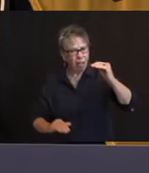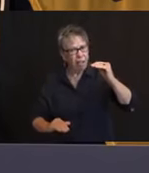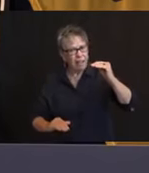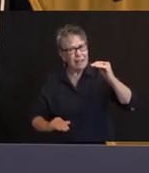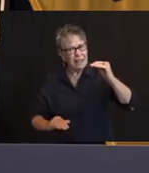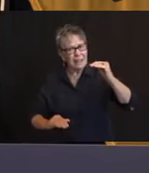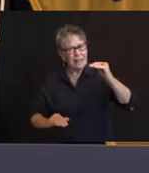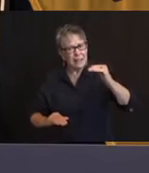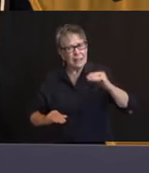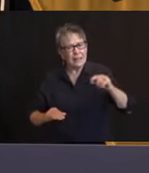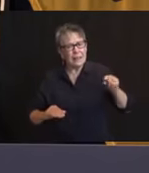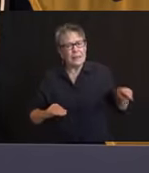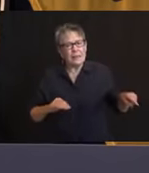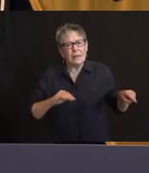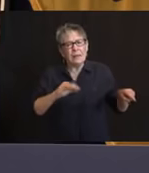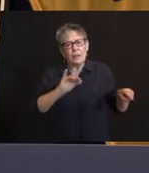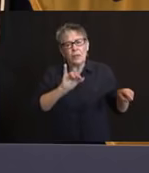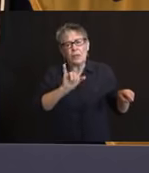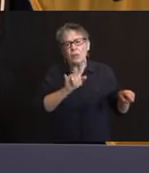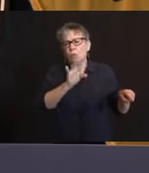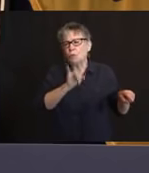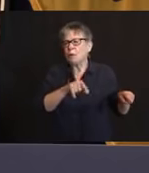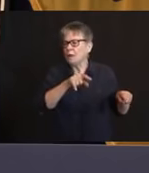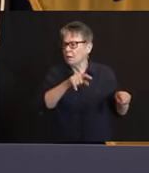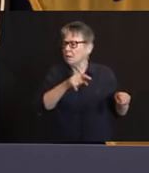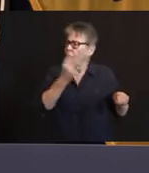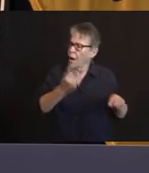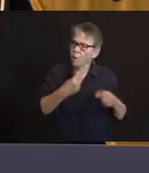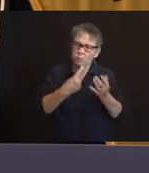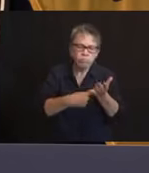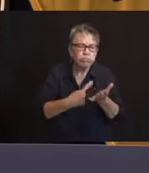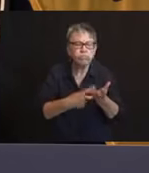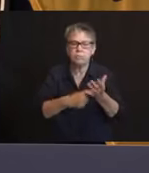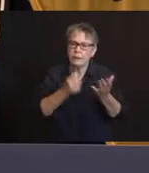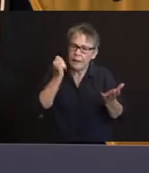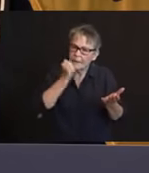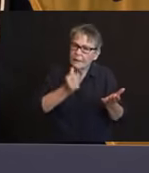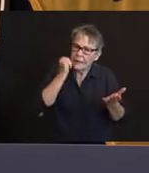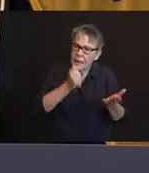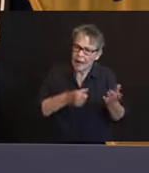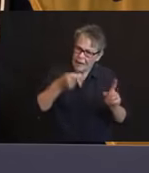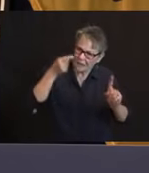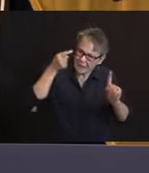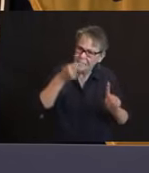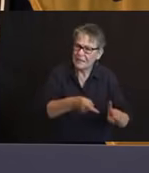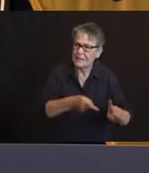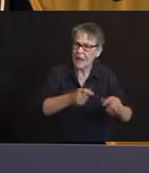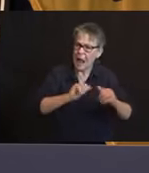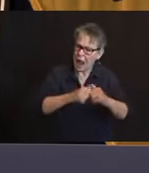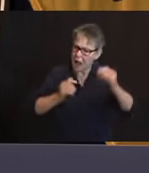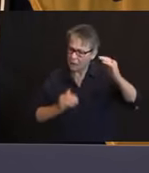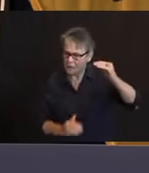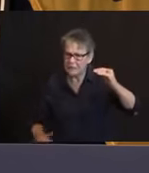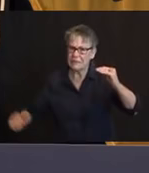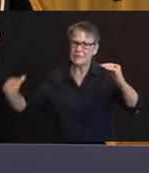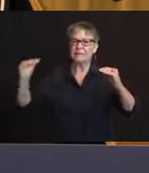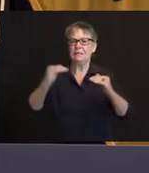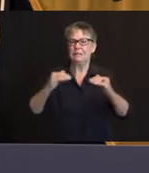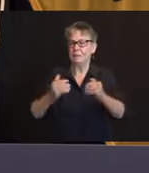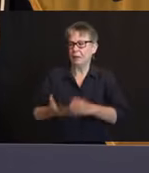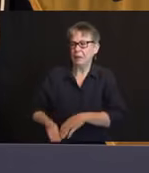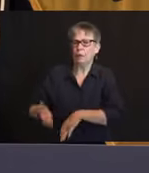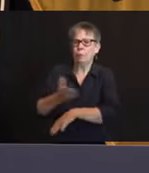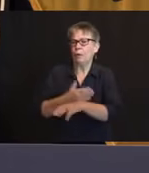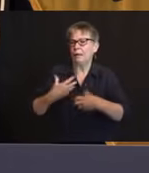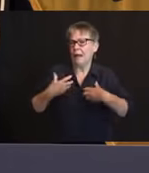mention and forgot to, that let's not forget the disparities. And so we've spent, since the moment we got into